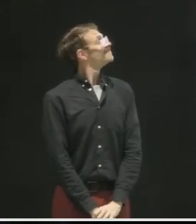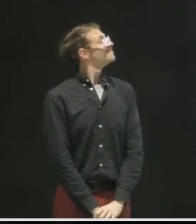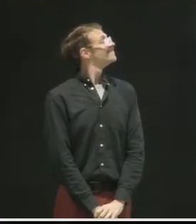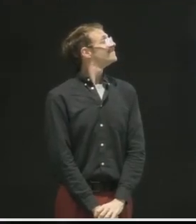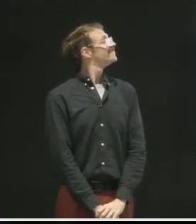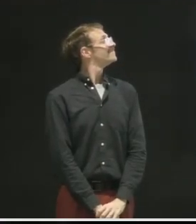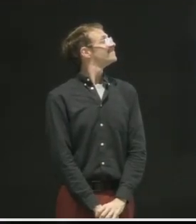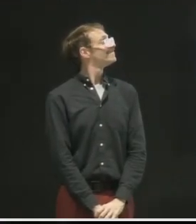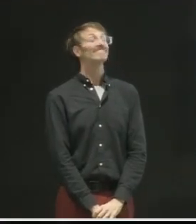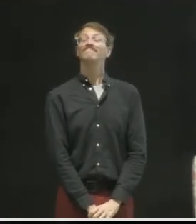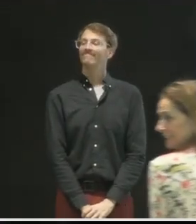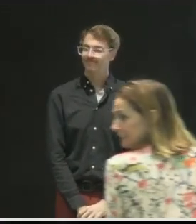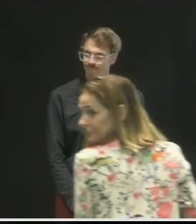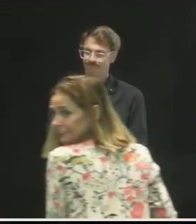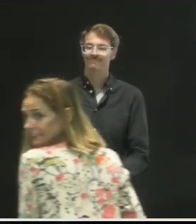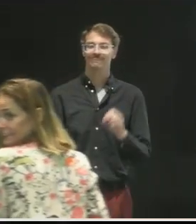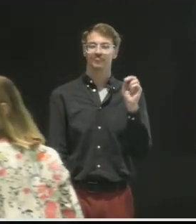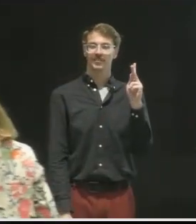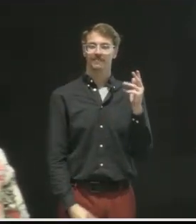Okay.